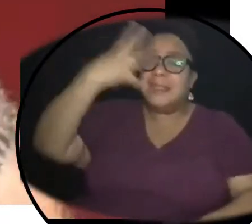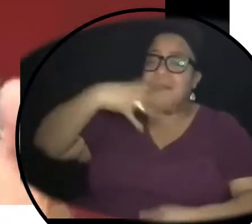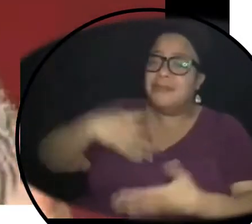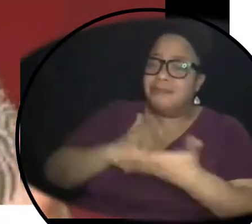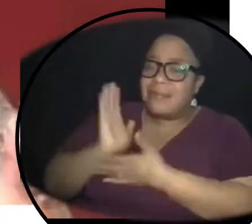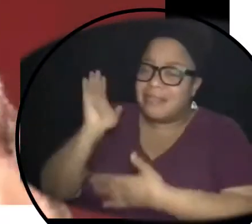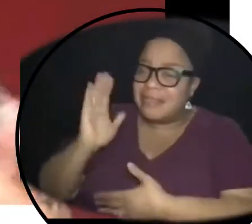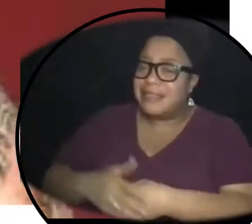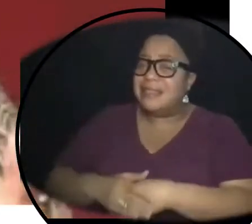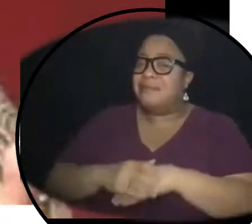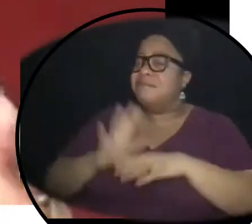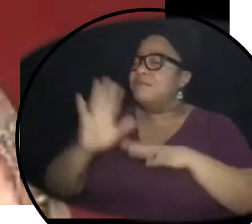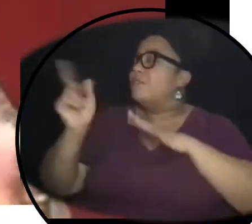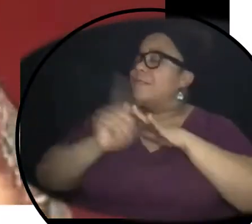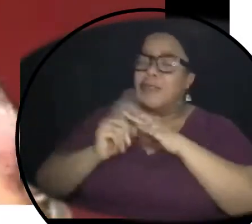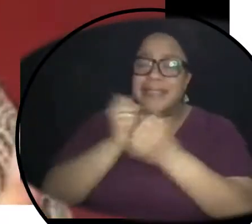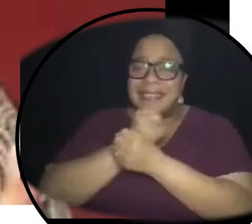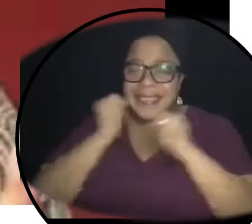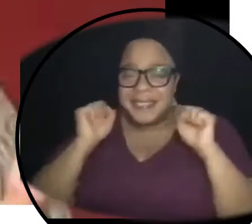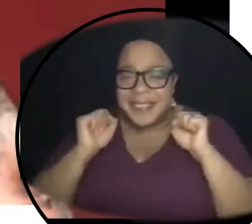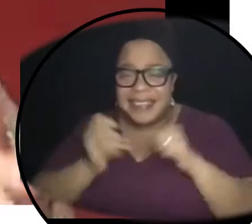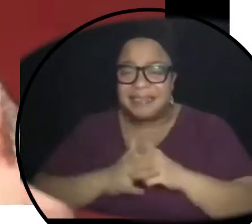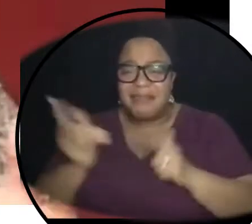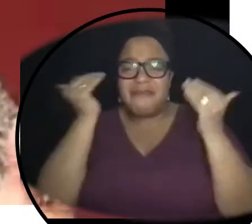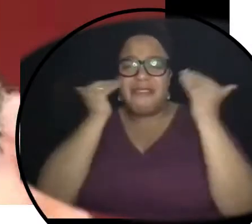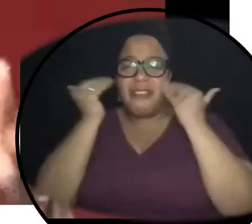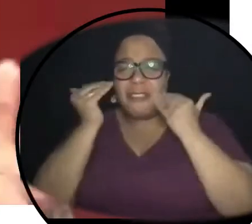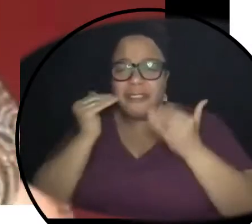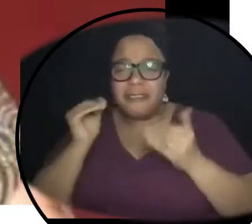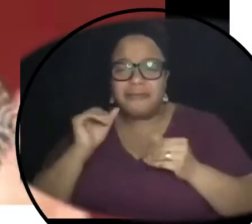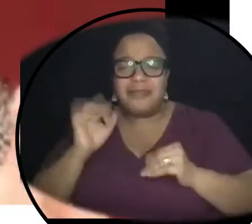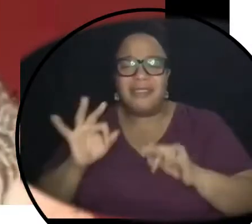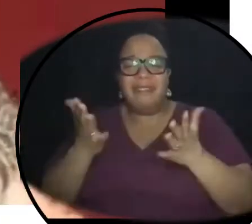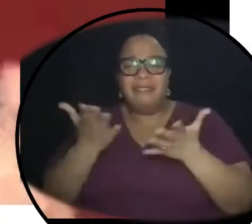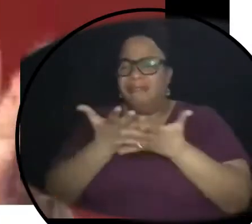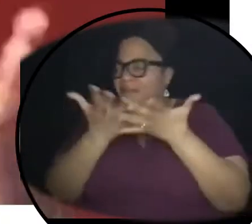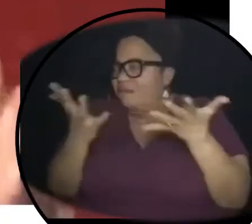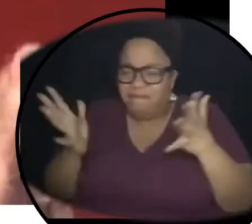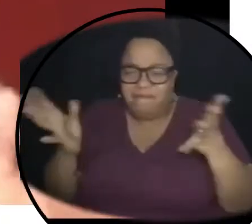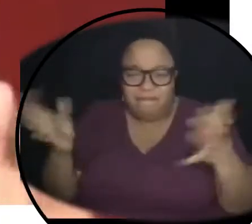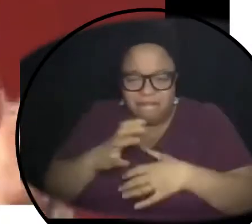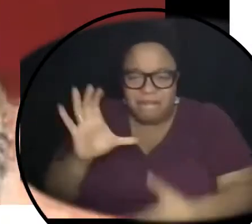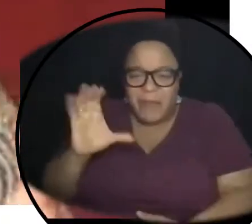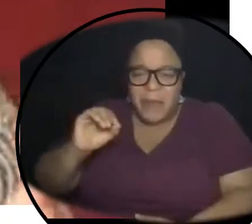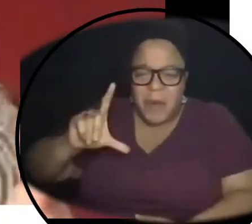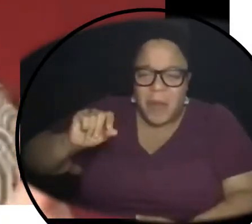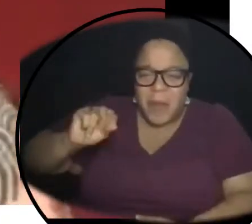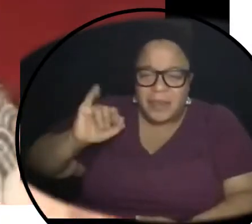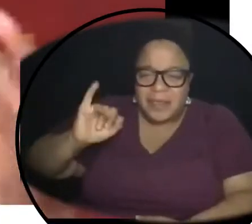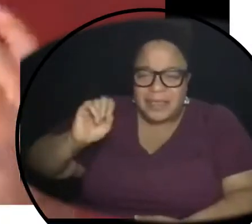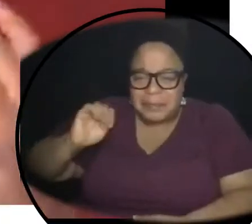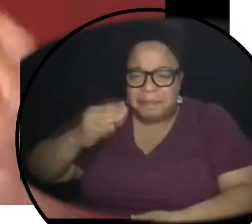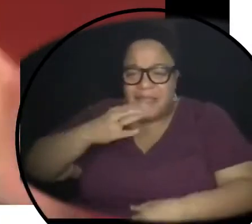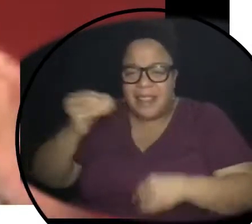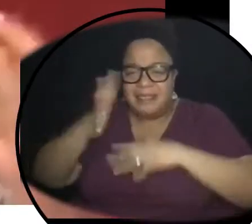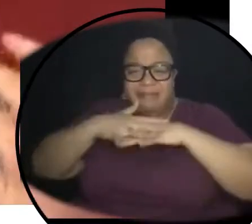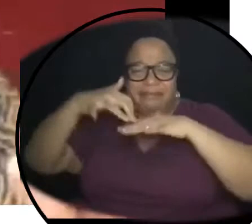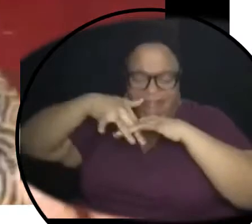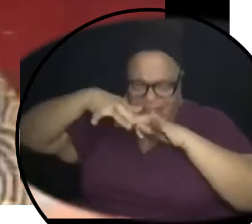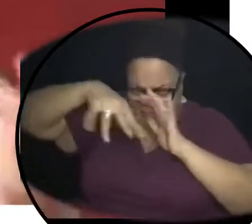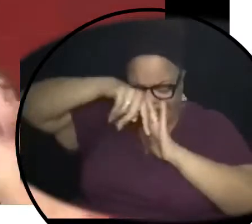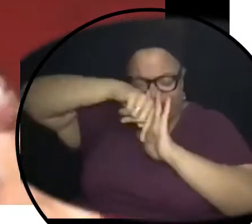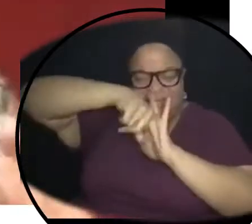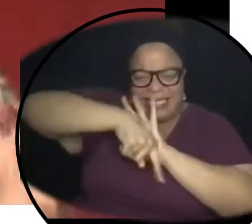for mixed-race offspring of Italian soldiers serving in the Horn of Africa in the early 20th century. What